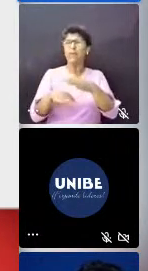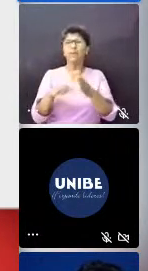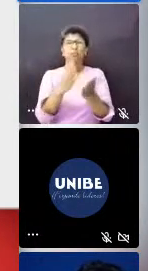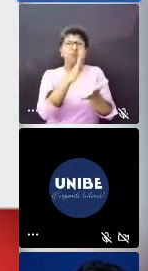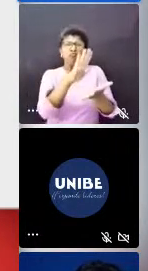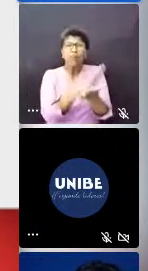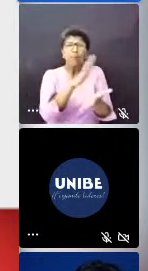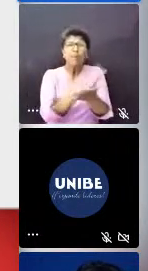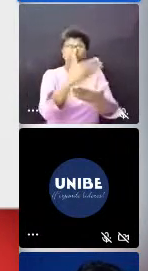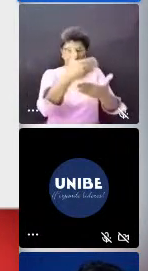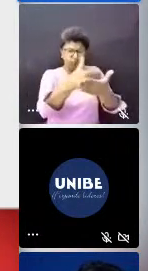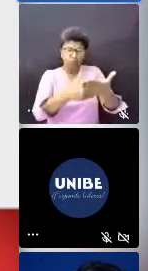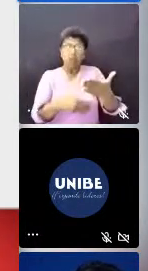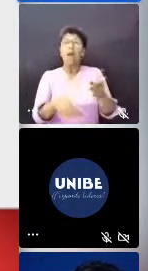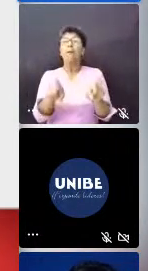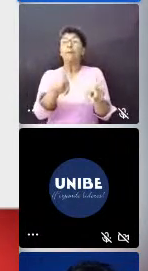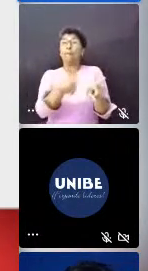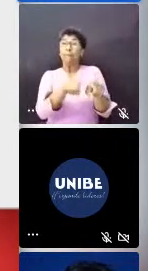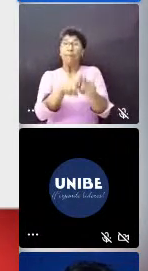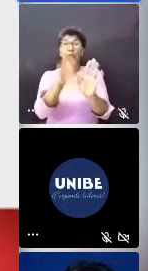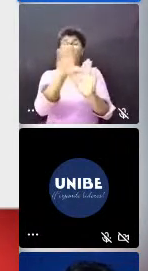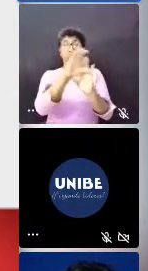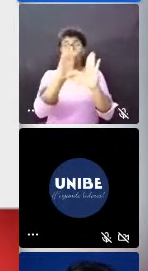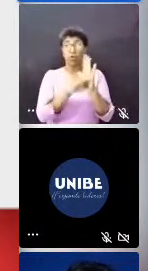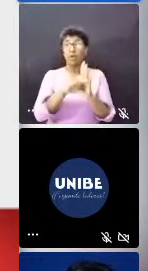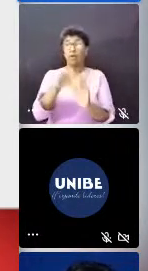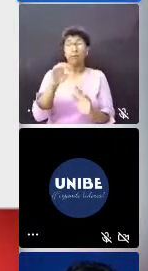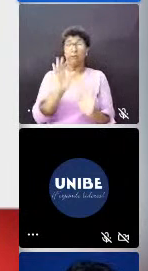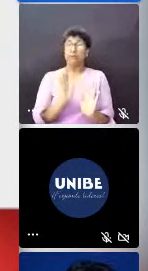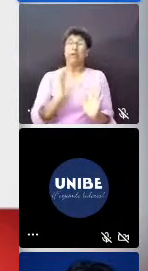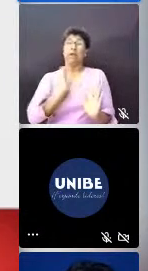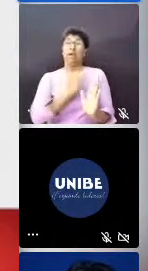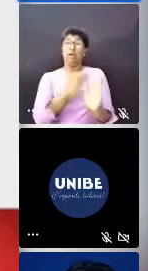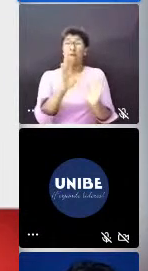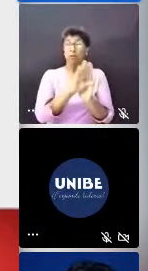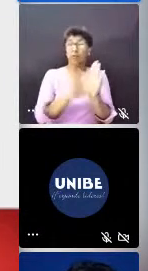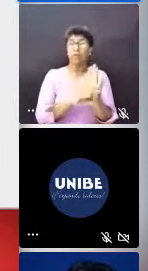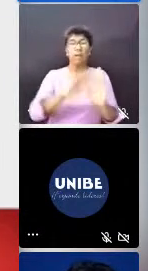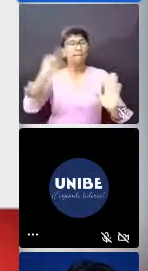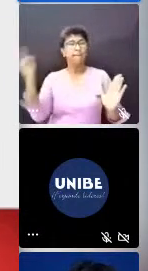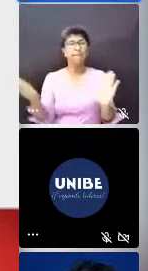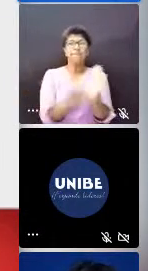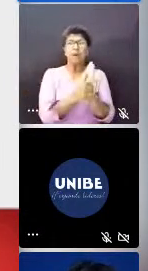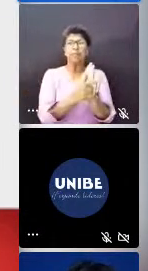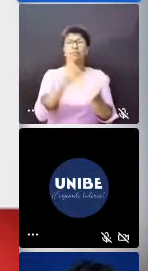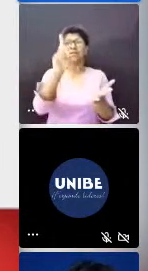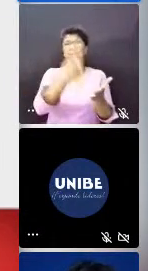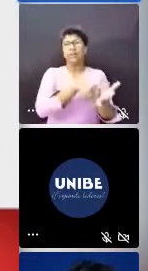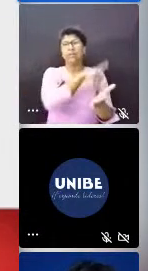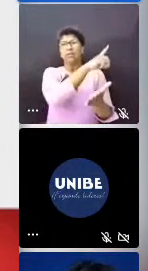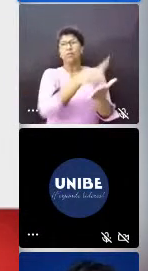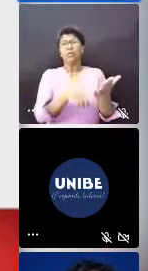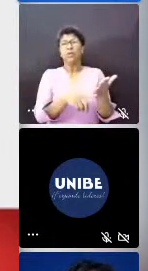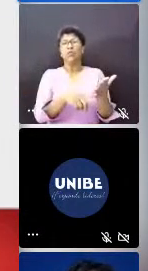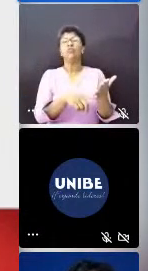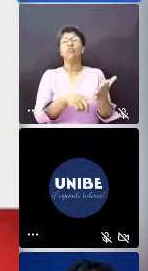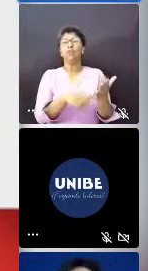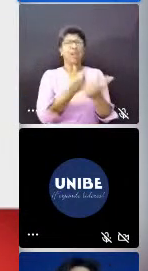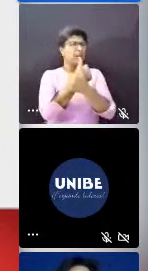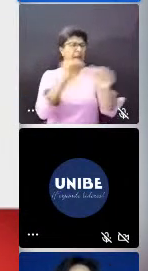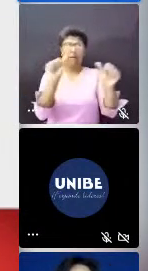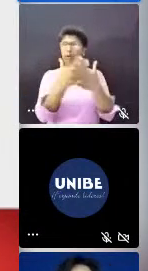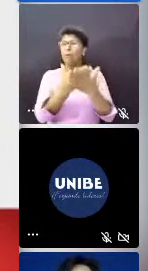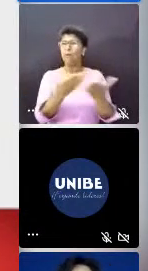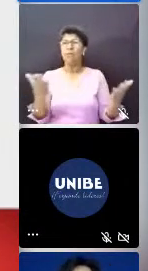Polish Constitution. Polish Constitution clearly prohibits discrimination on any grounds and states